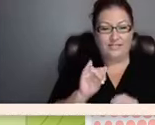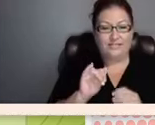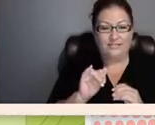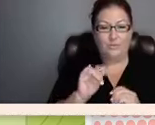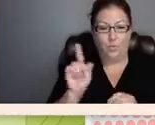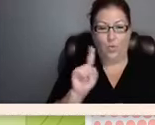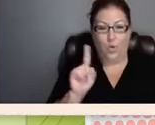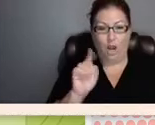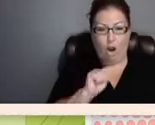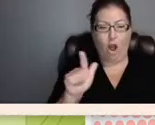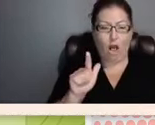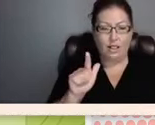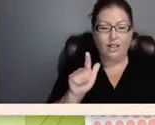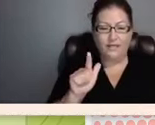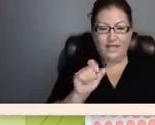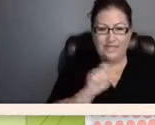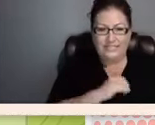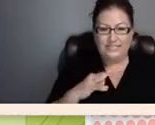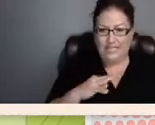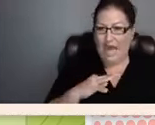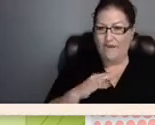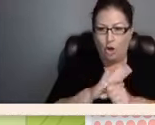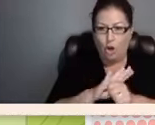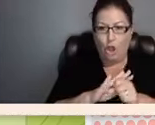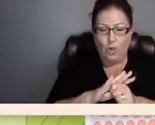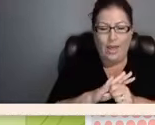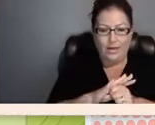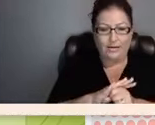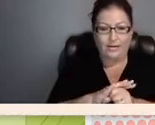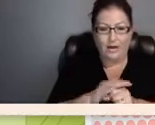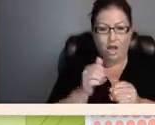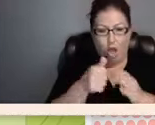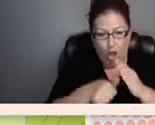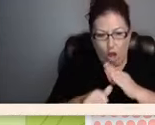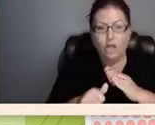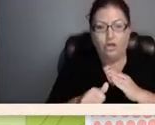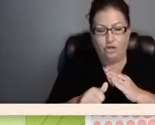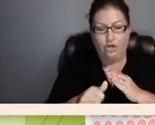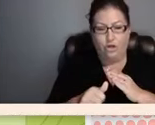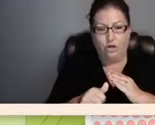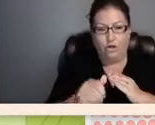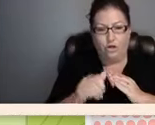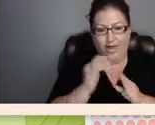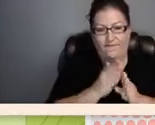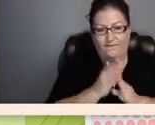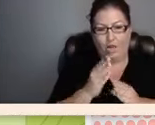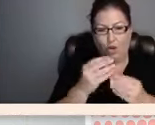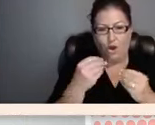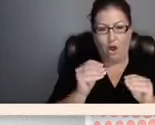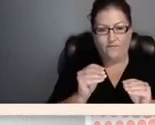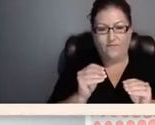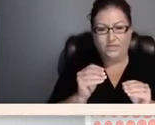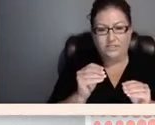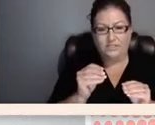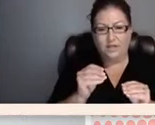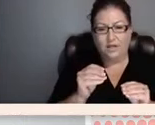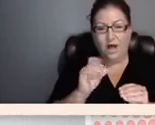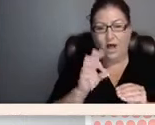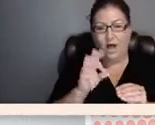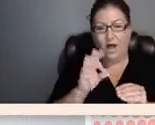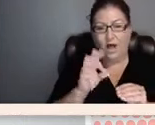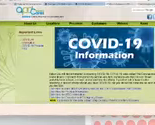the staff are located, and under which field office the county of choice